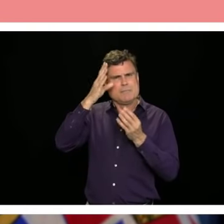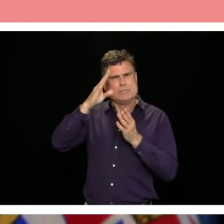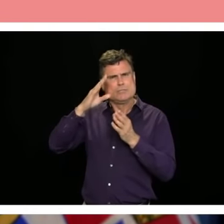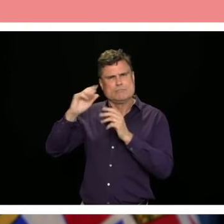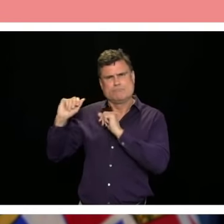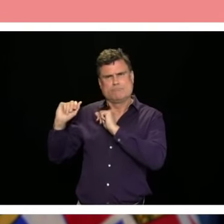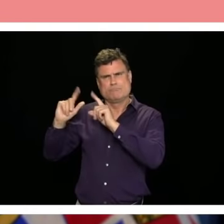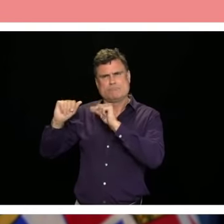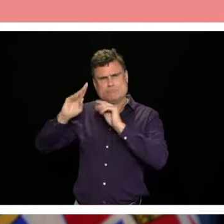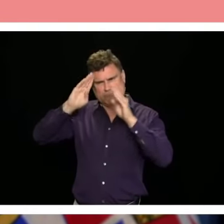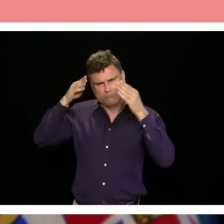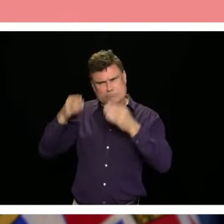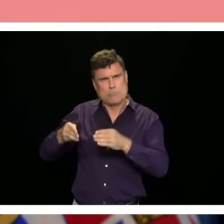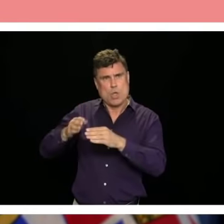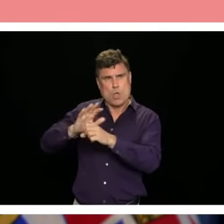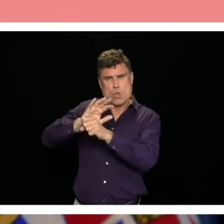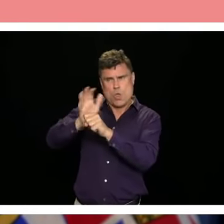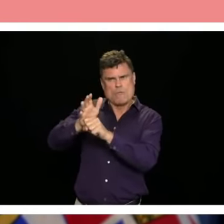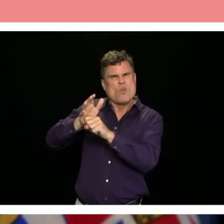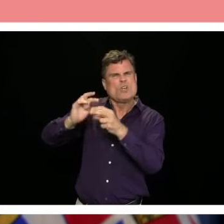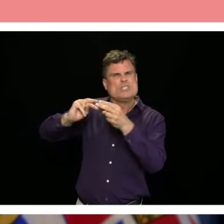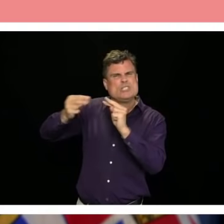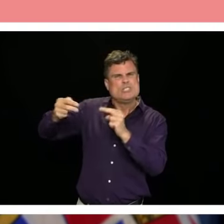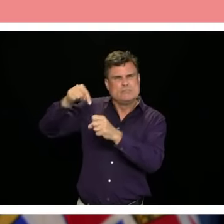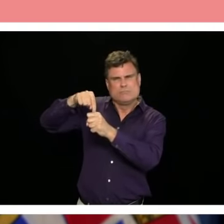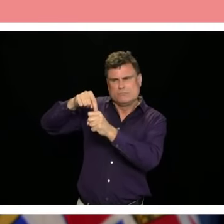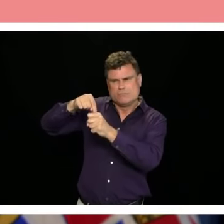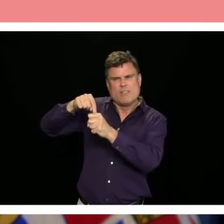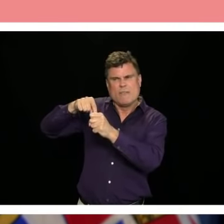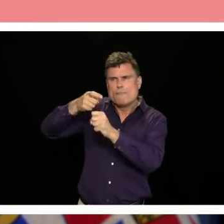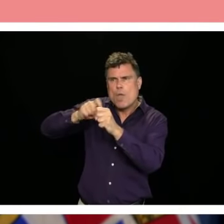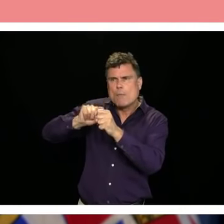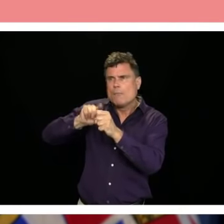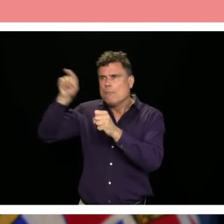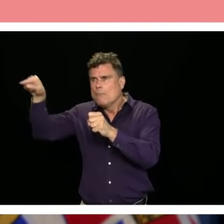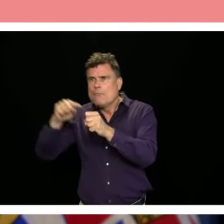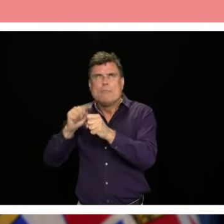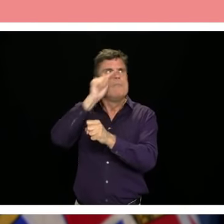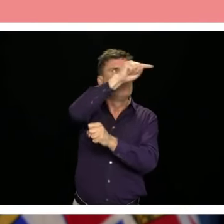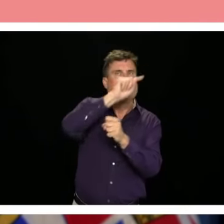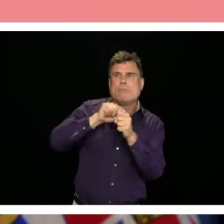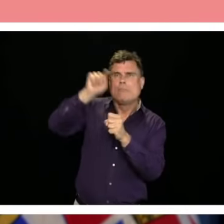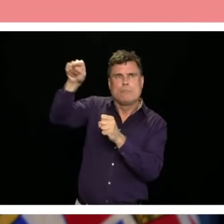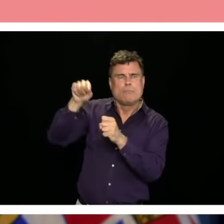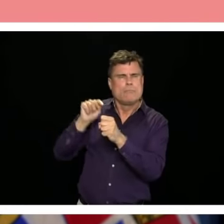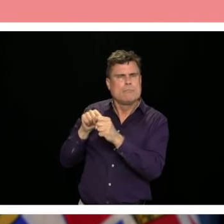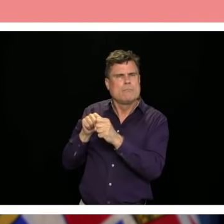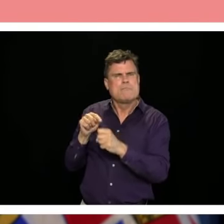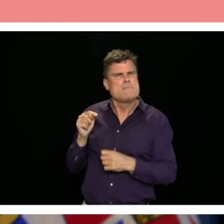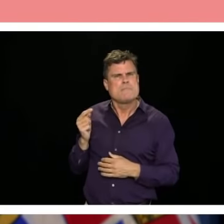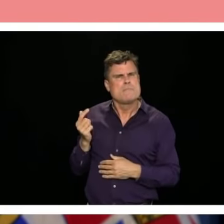off work for this period of time. So yes, I strongly endorse people going out and doing it in a safe way.